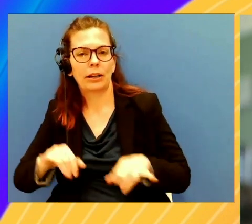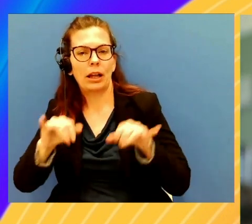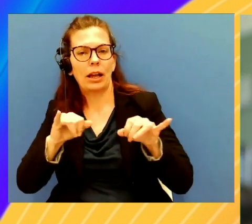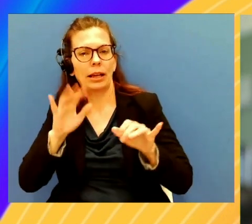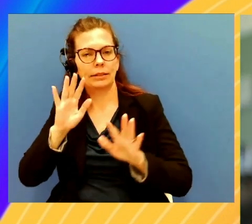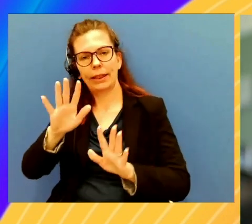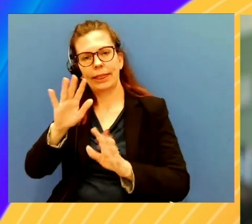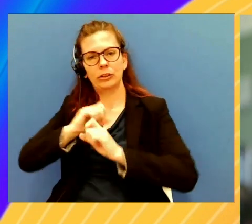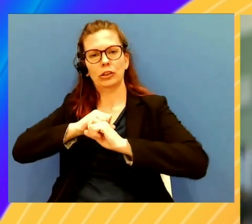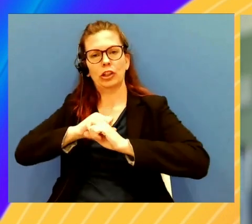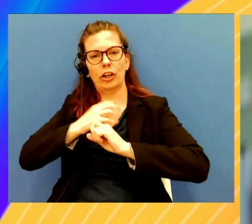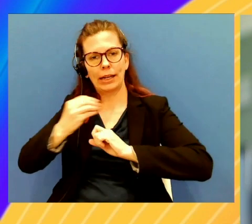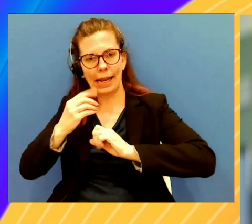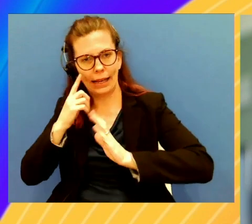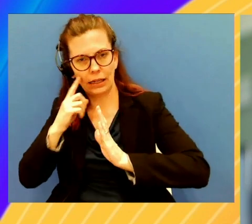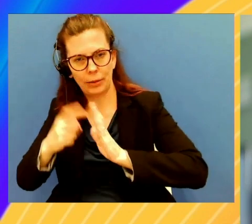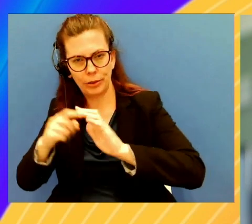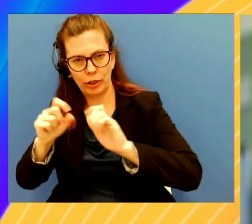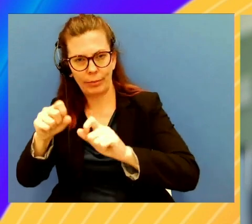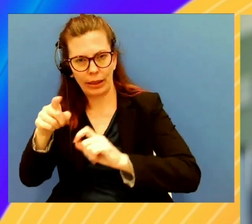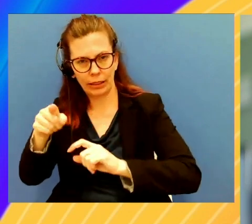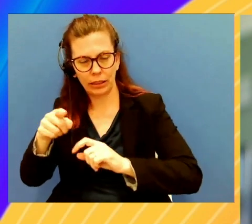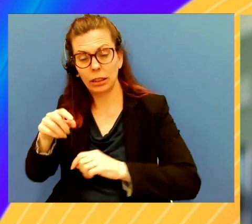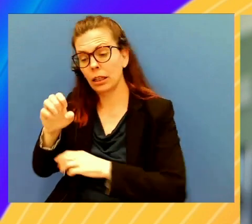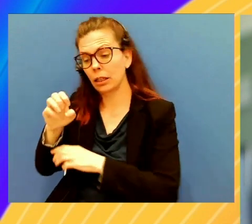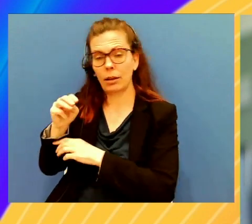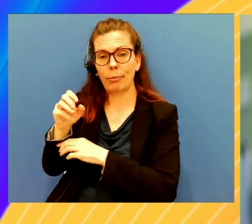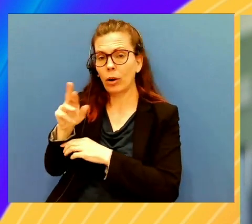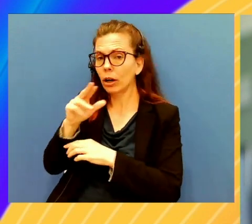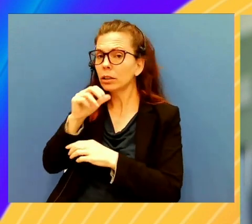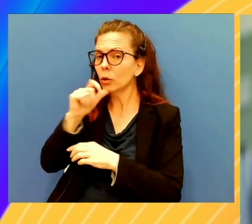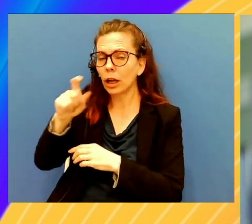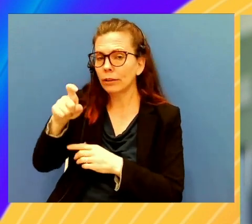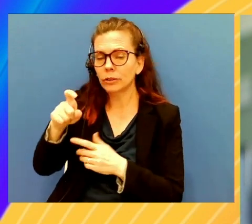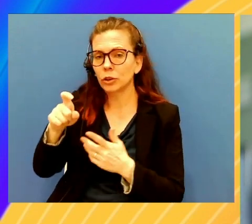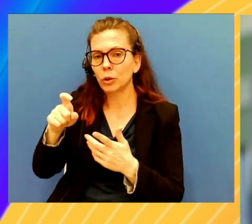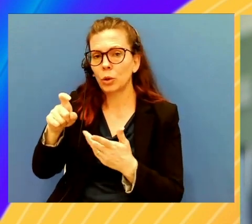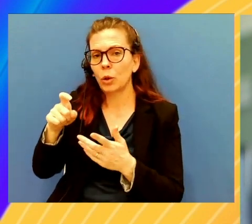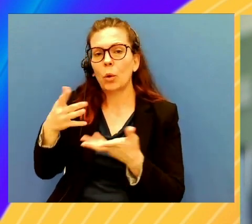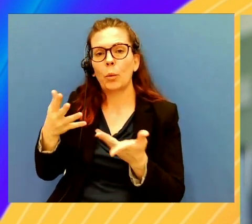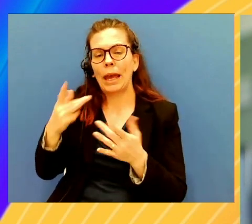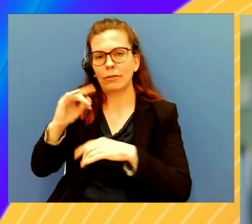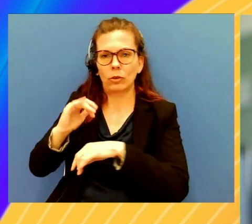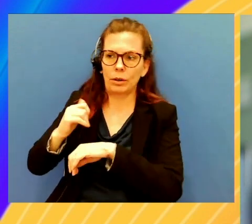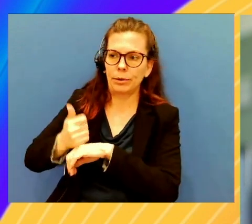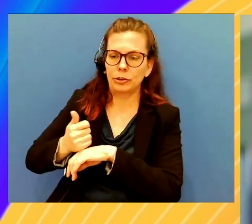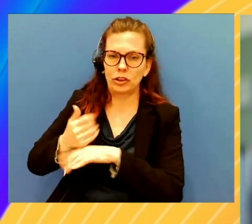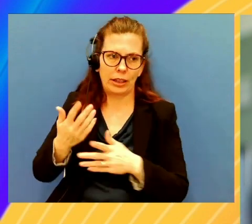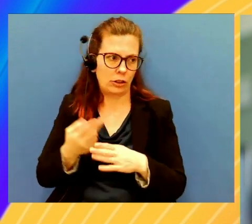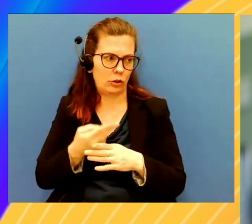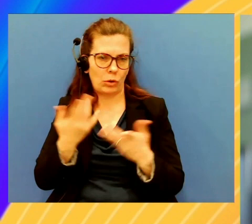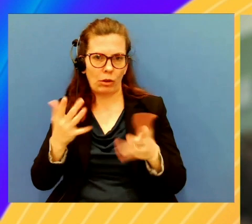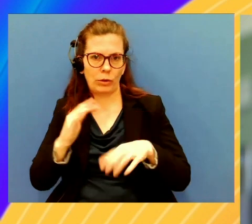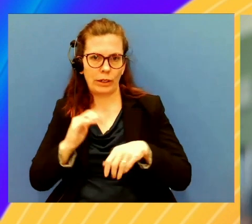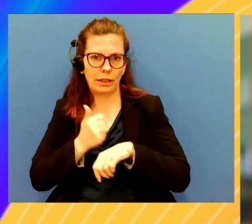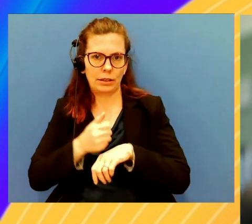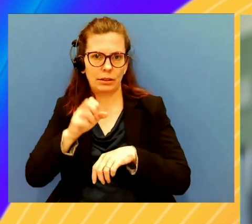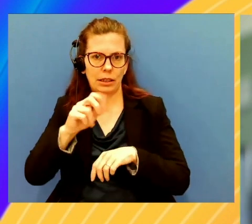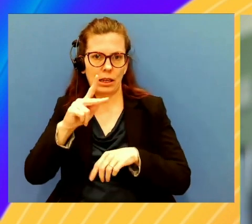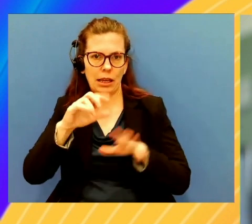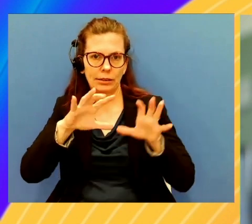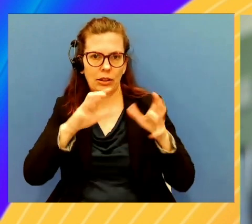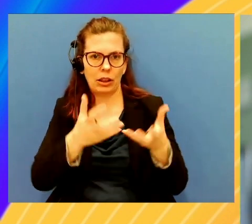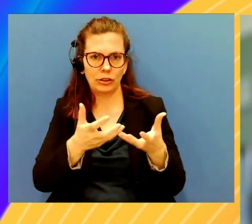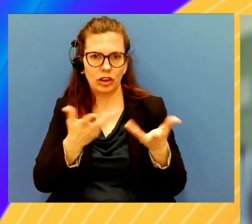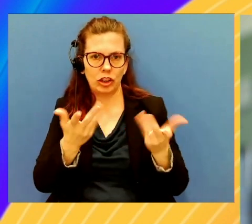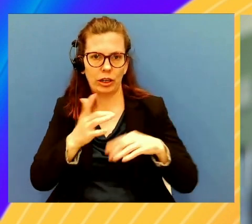Yeah. And EMR customers don't have to wait for infrastructure to be provisioned. They can just use an existing EKS cluster that's already available